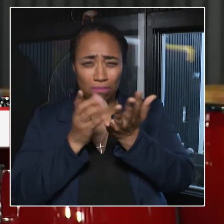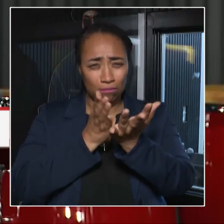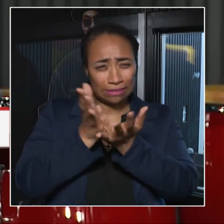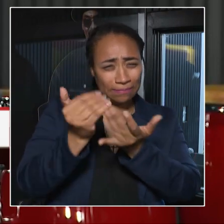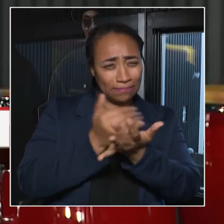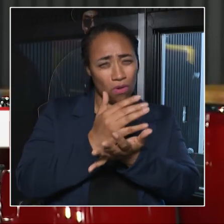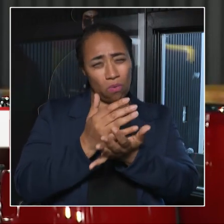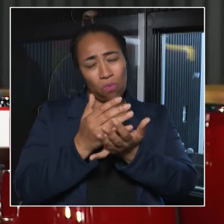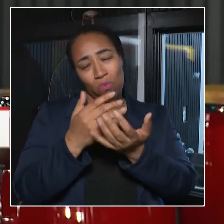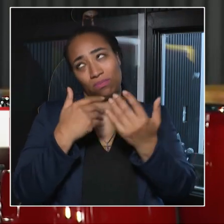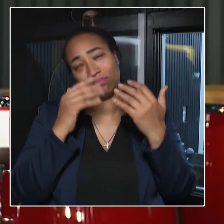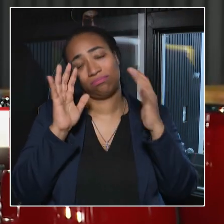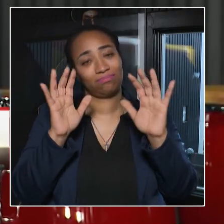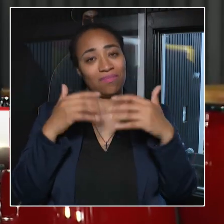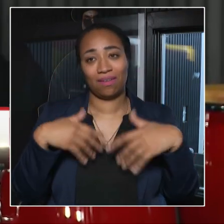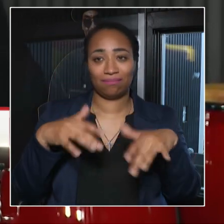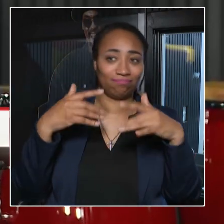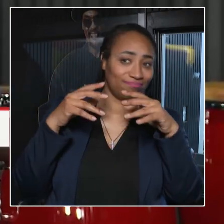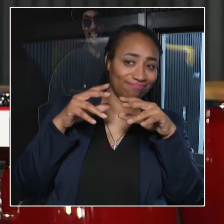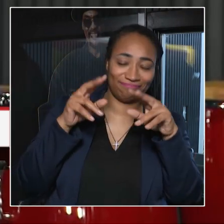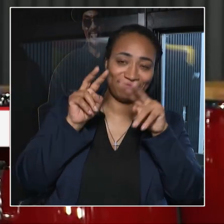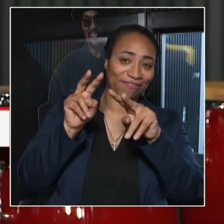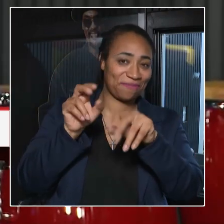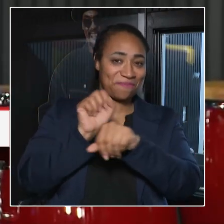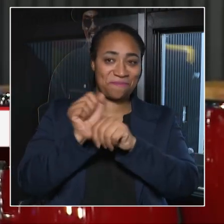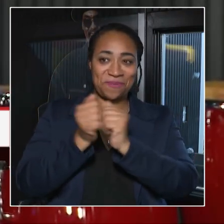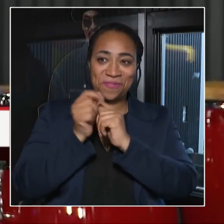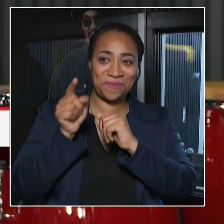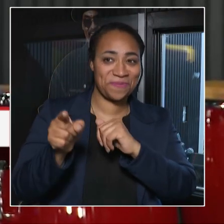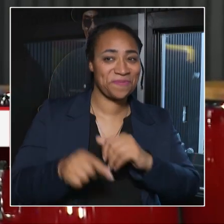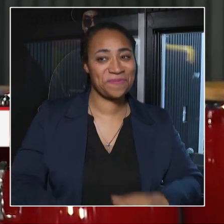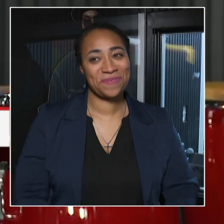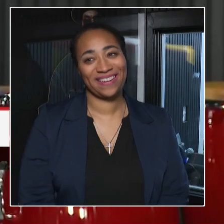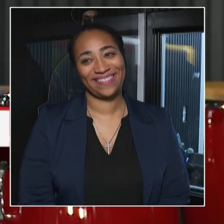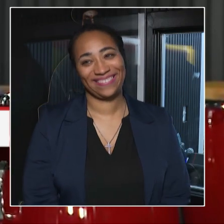honor, and please give her your time. Thank you.